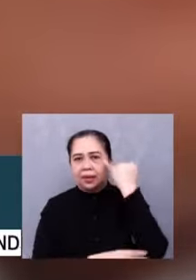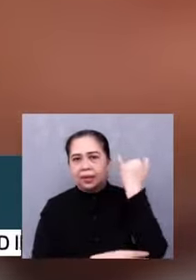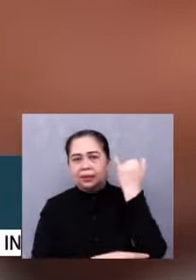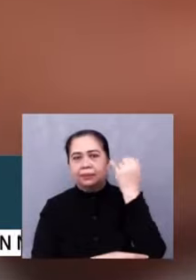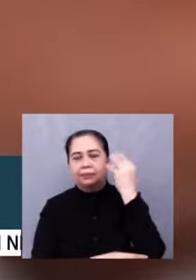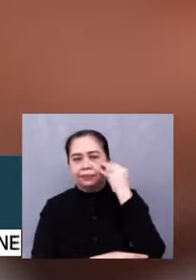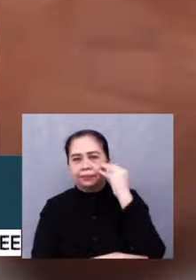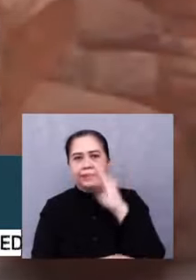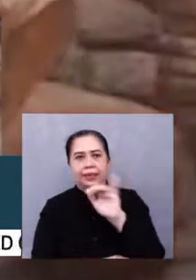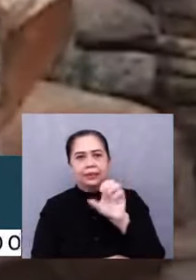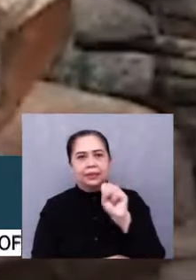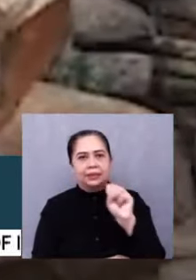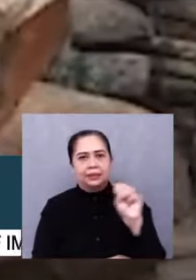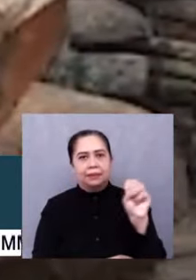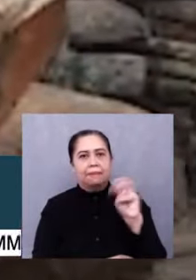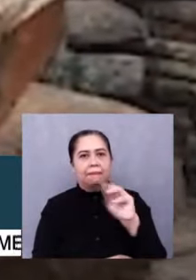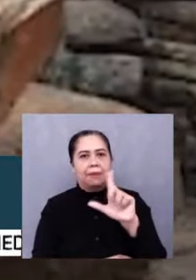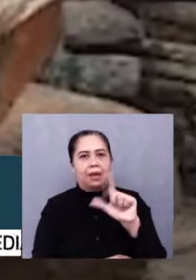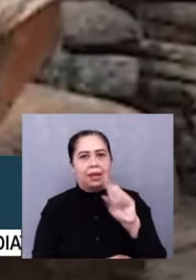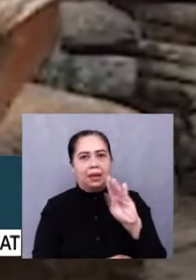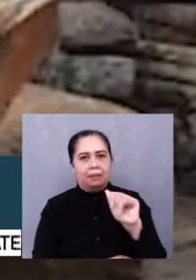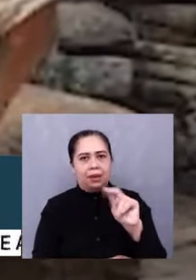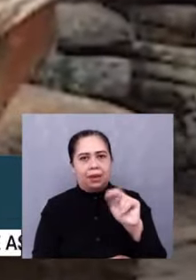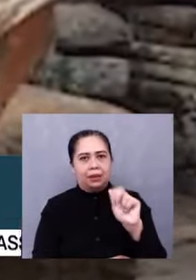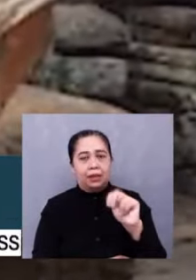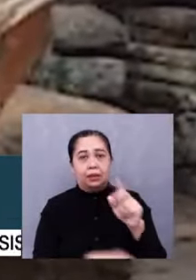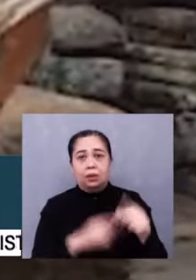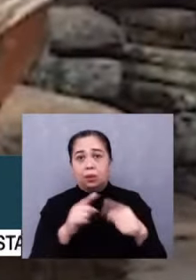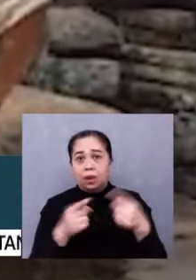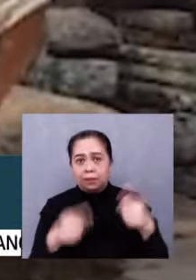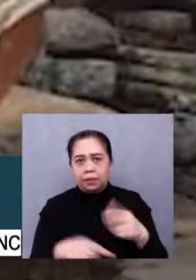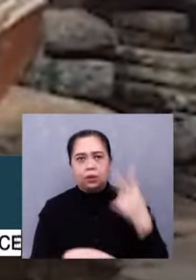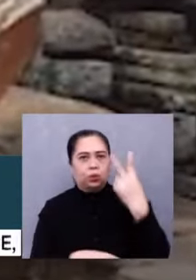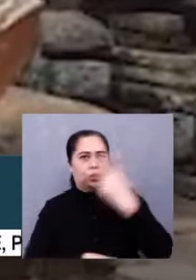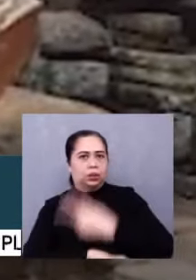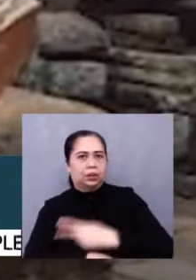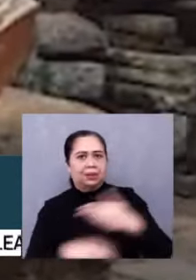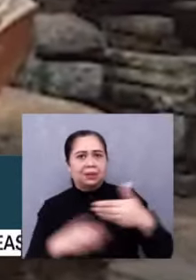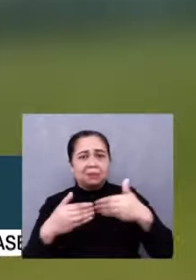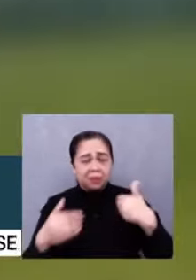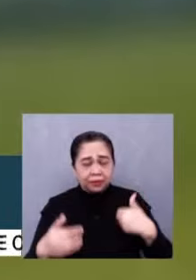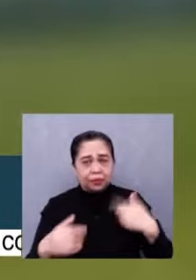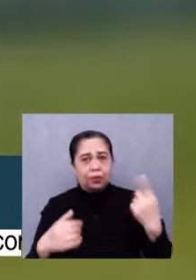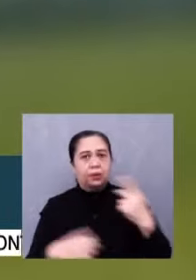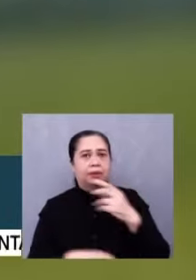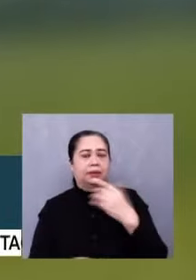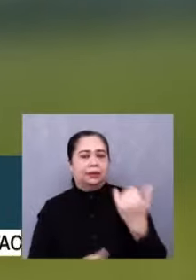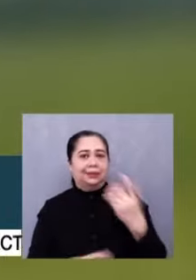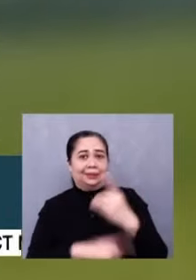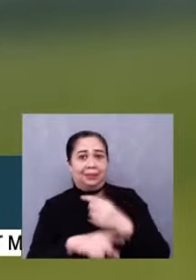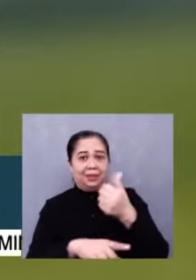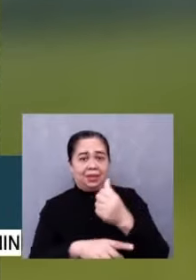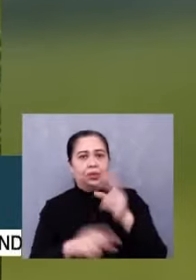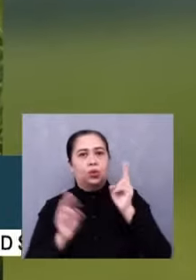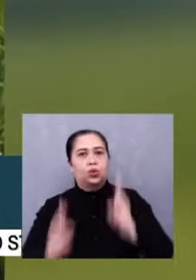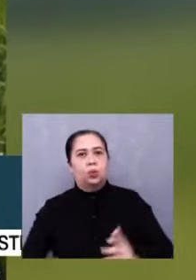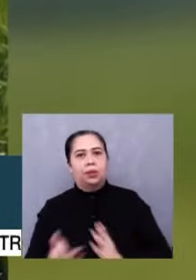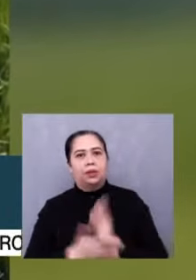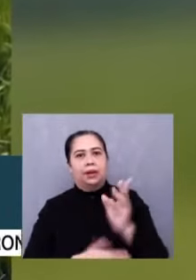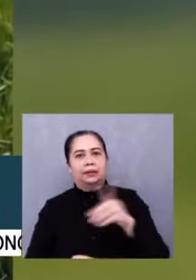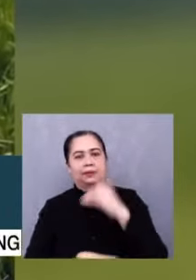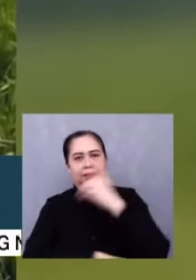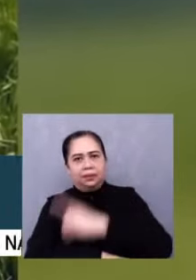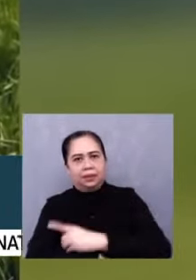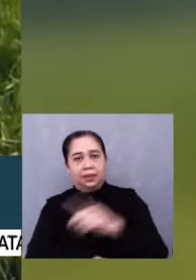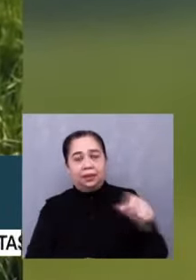Malabanan. The killing took place 2 days before the International Human Rights Day. Malabanan was a Pampanga-based journalist